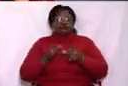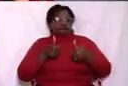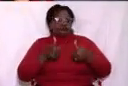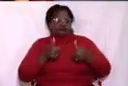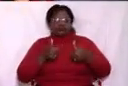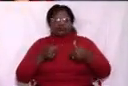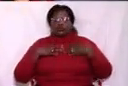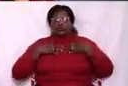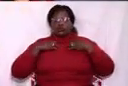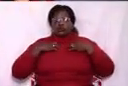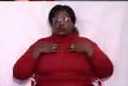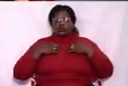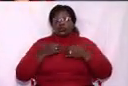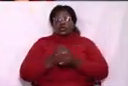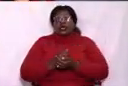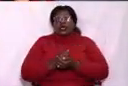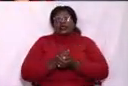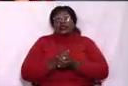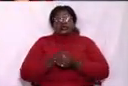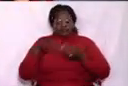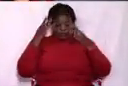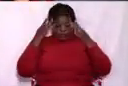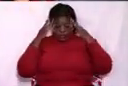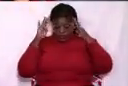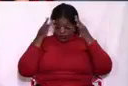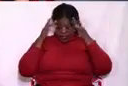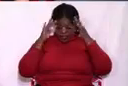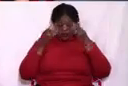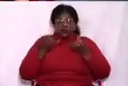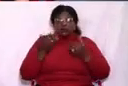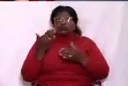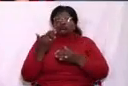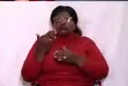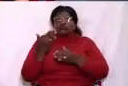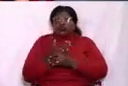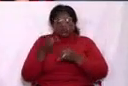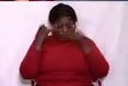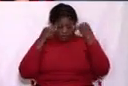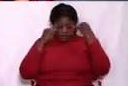it pop and really innovative. Now there's always that